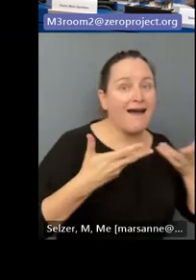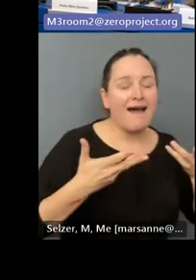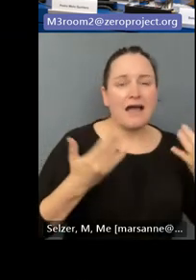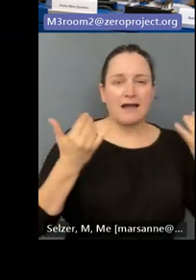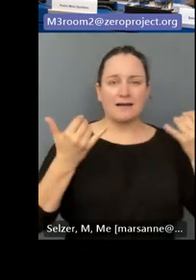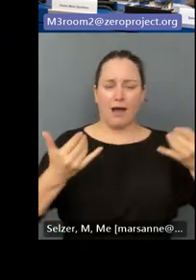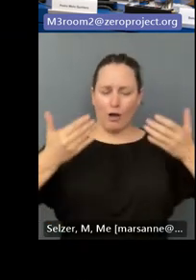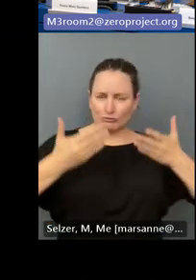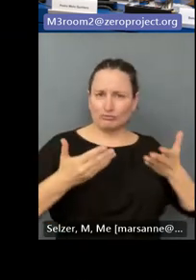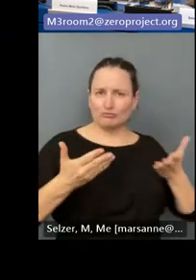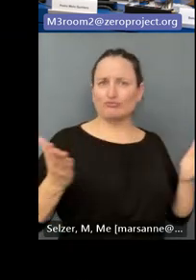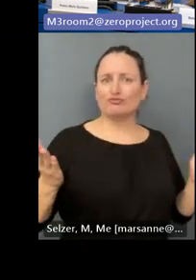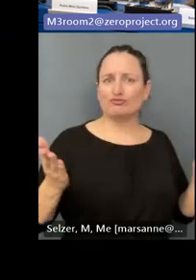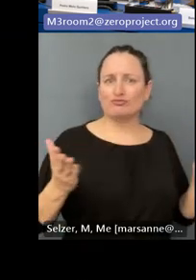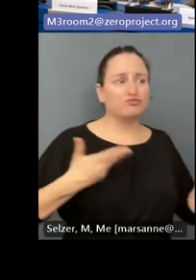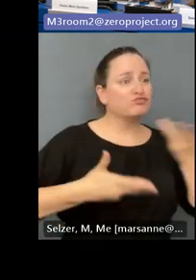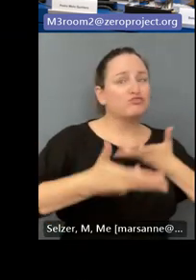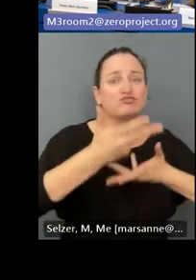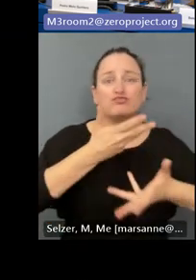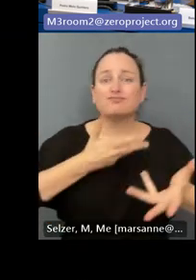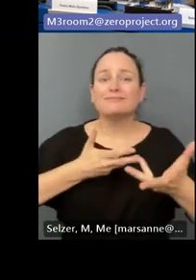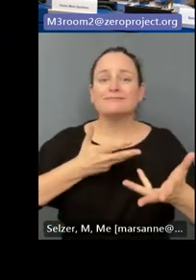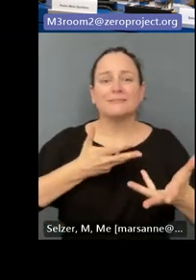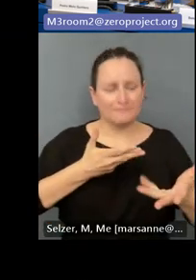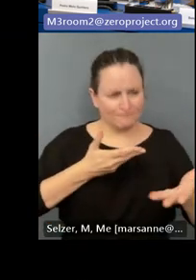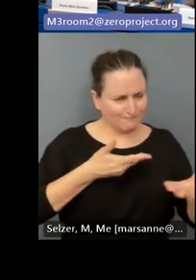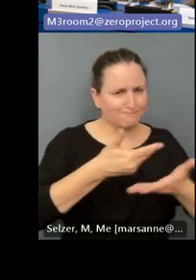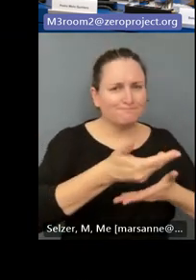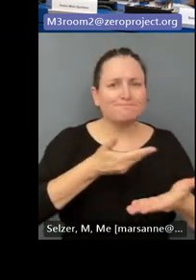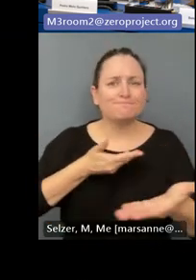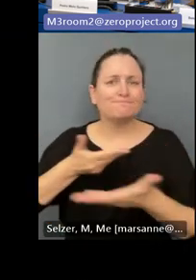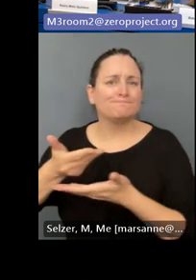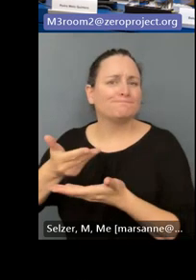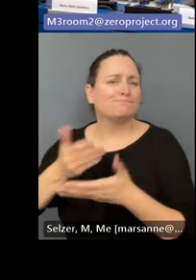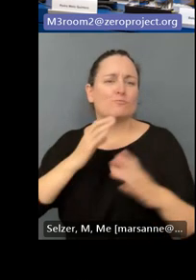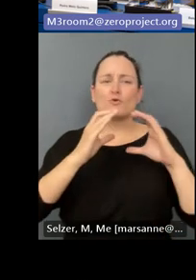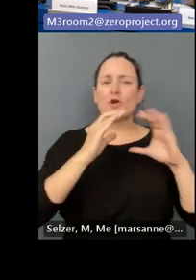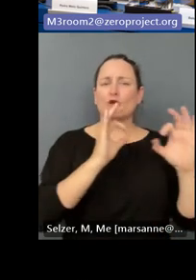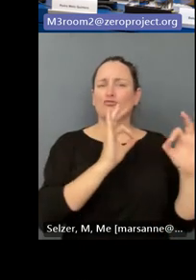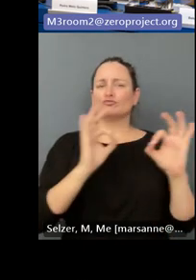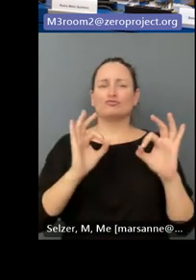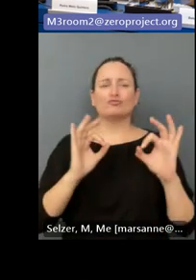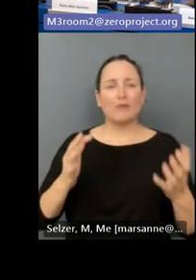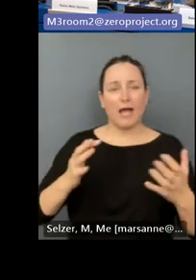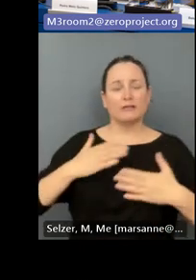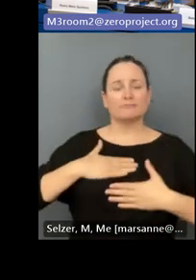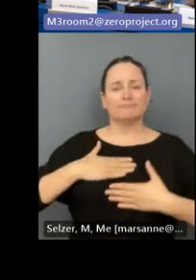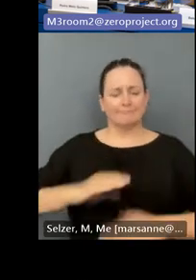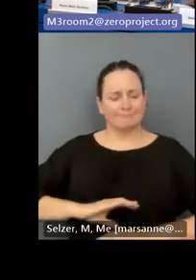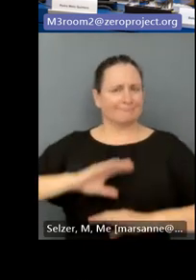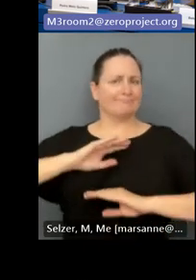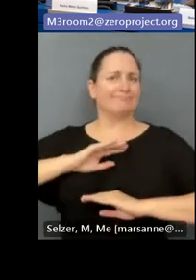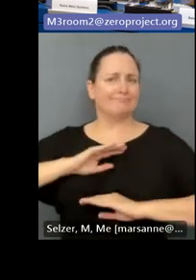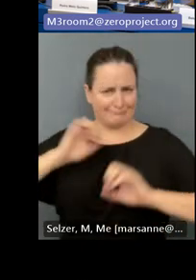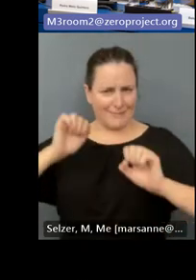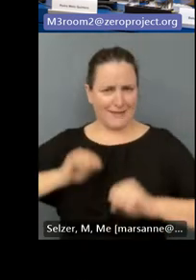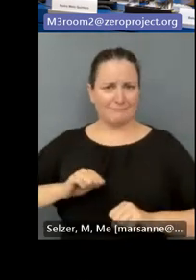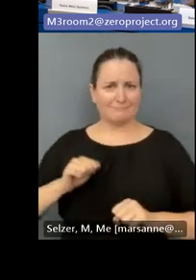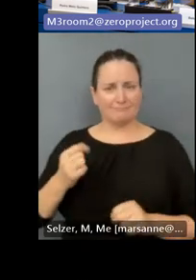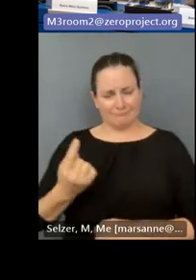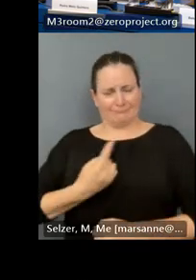socially, to speak in public, to work in teams, and to face new challenges, such as participating in